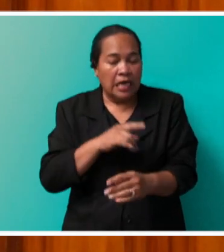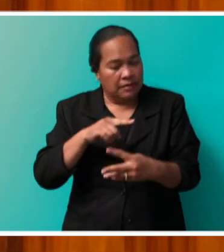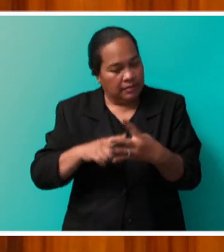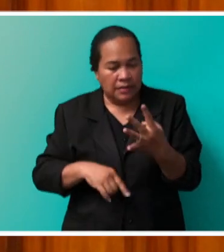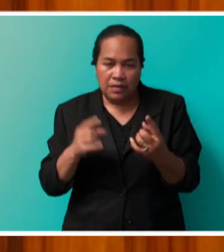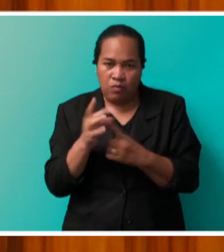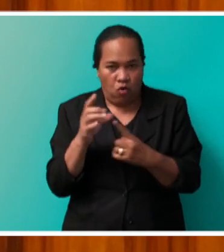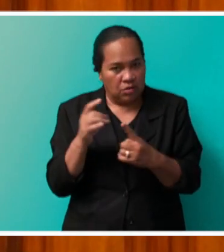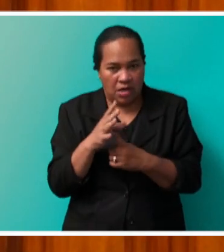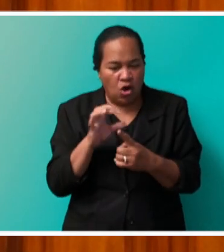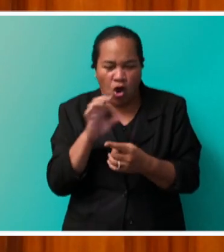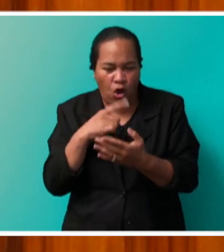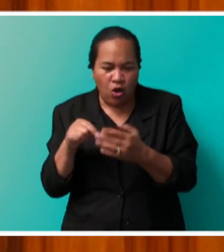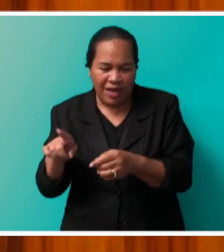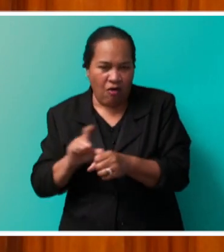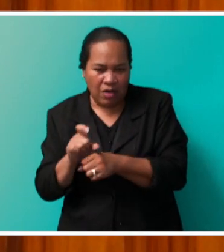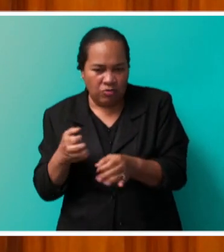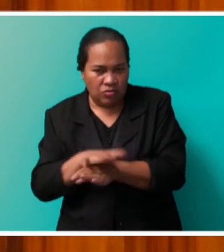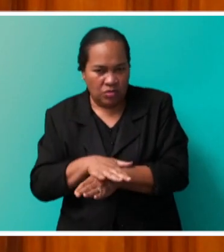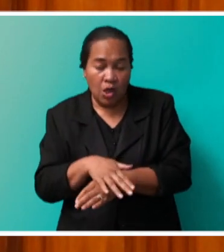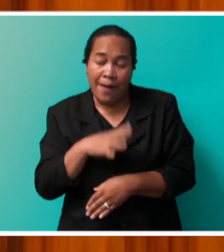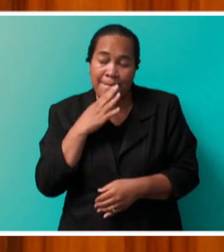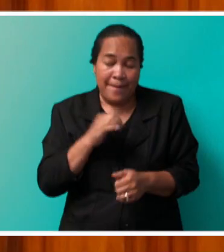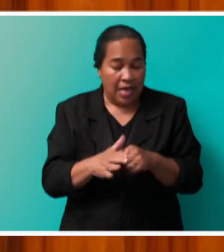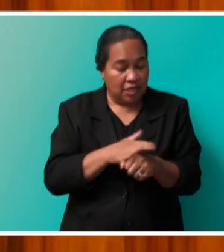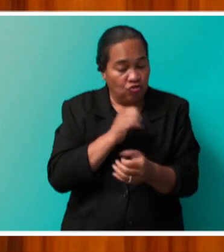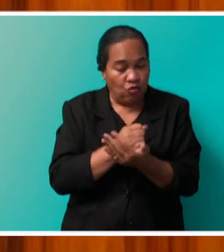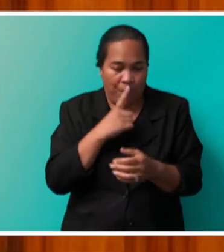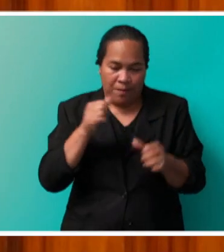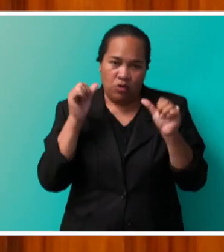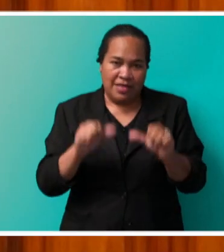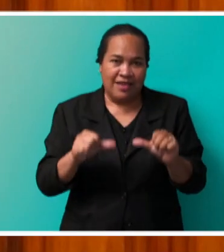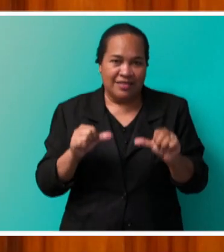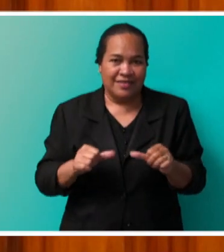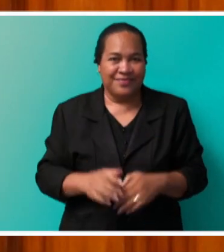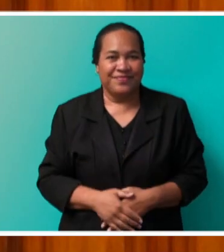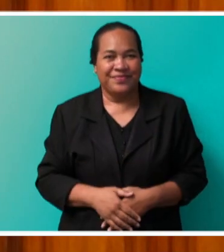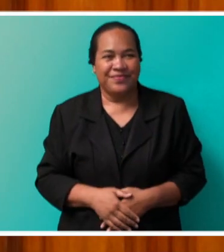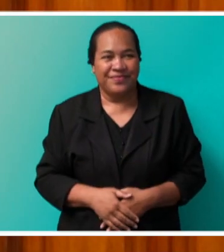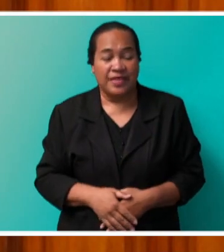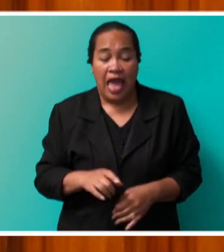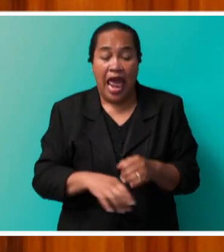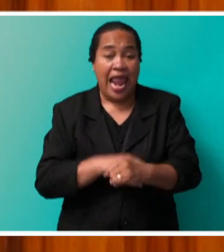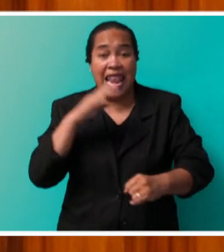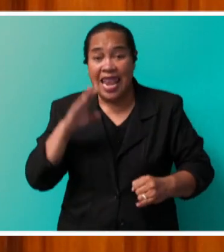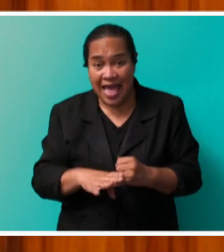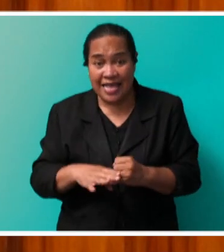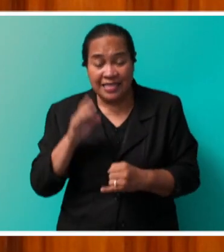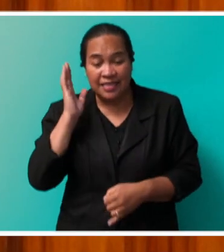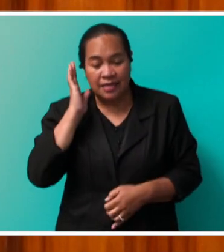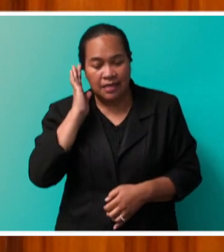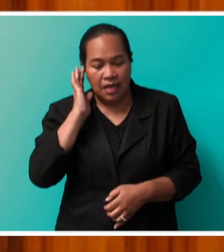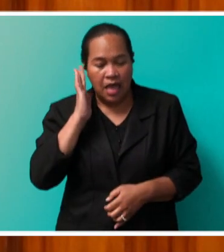ensuring that we are better protected, especially against termites. Honorable Speaker, last but not least, I